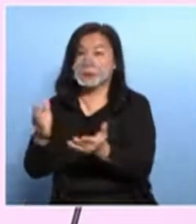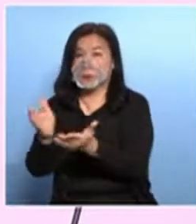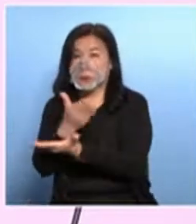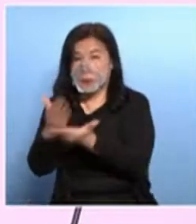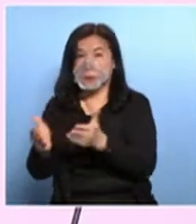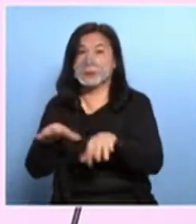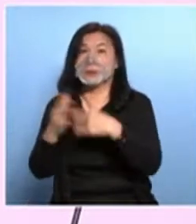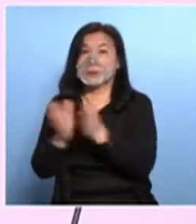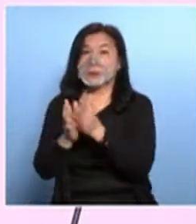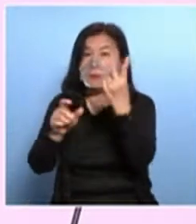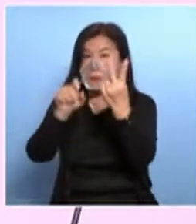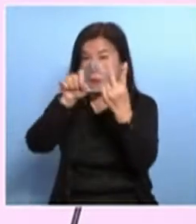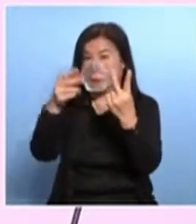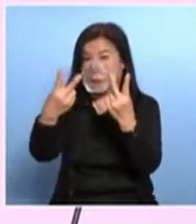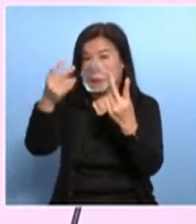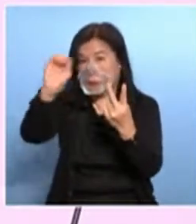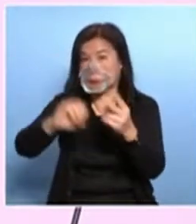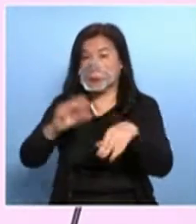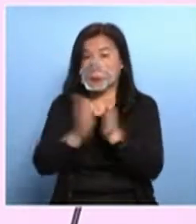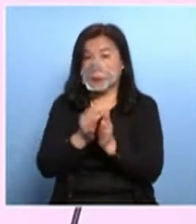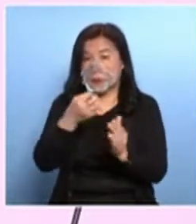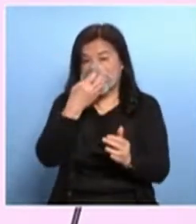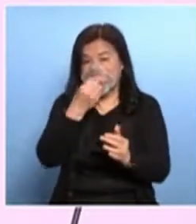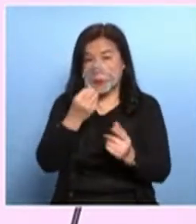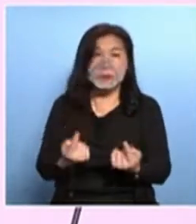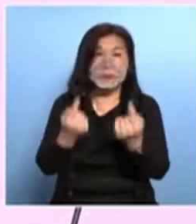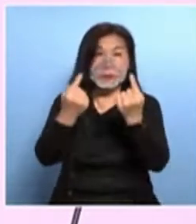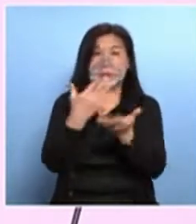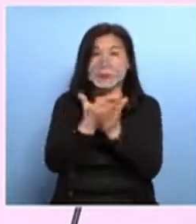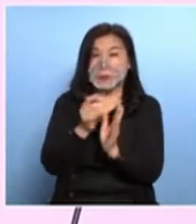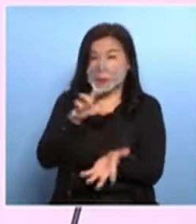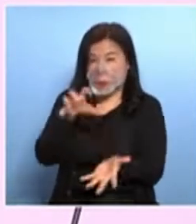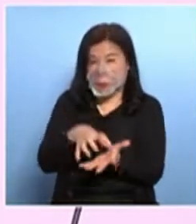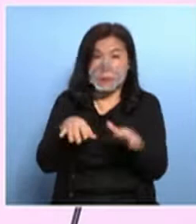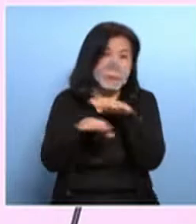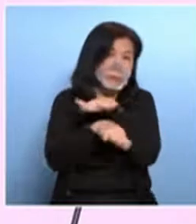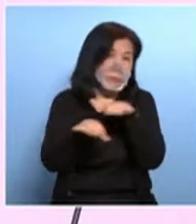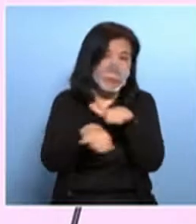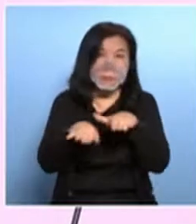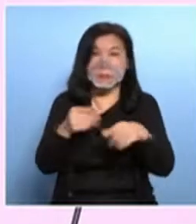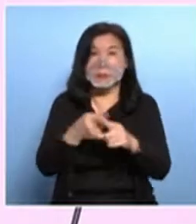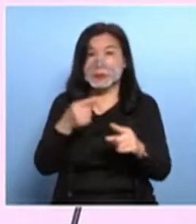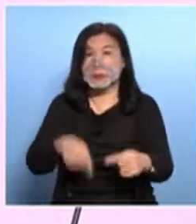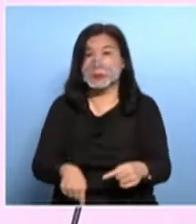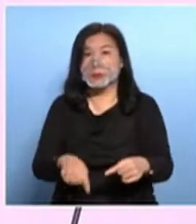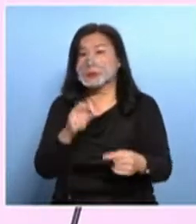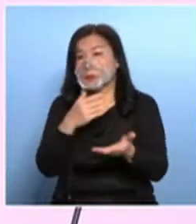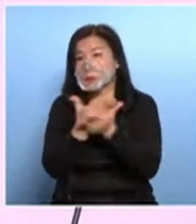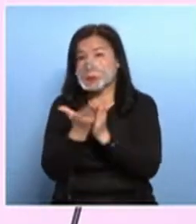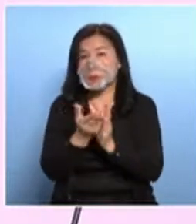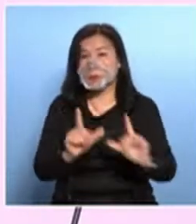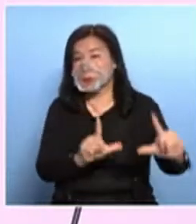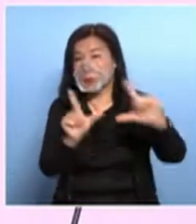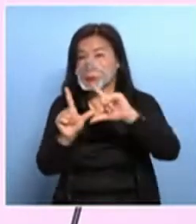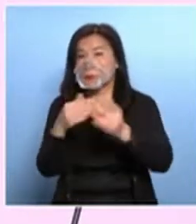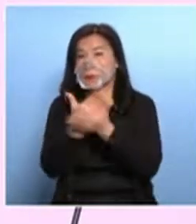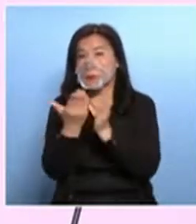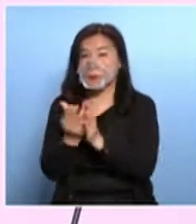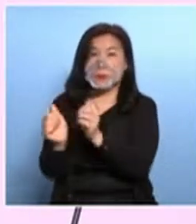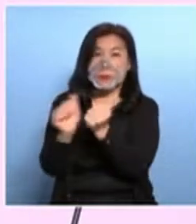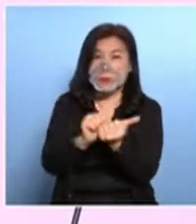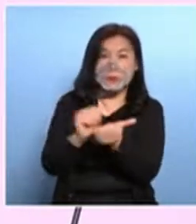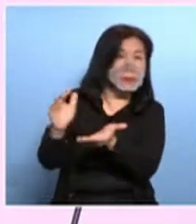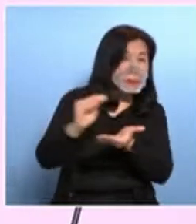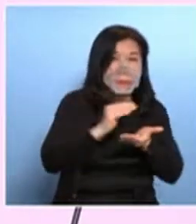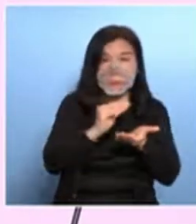rate will be 2.1% and 2% respectively this year. Although inflation pressure in Hong Kong remains moderate in overall terms, given